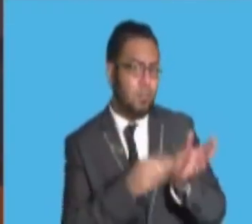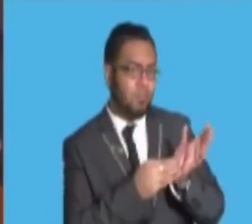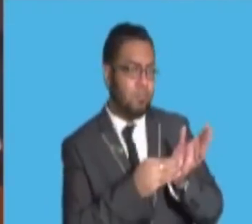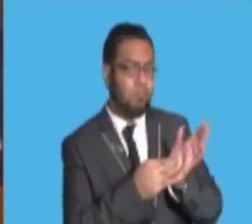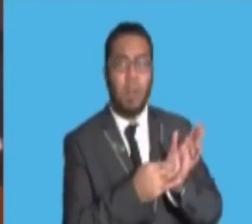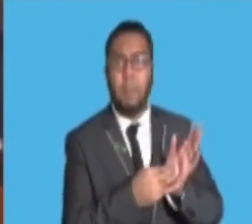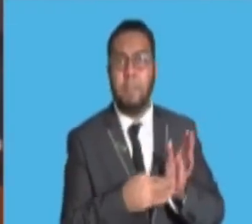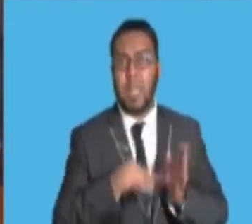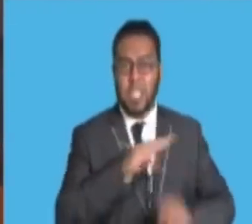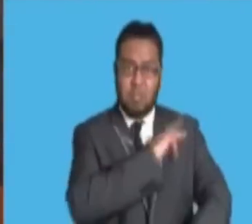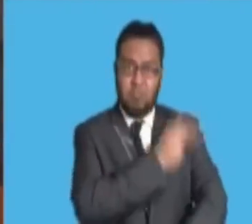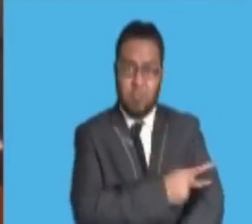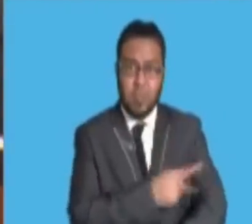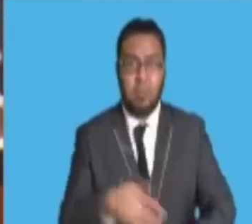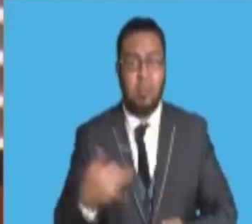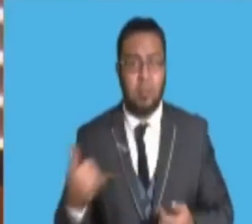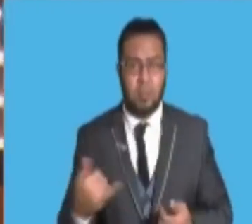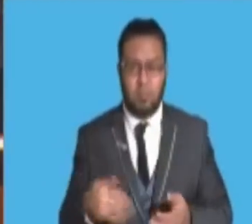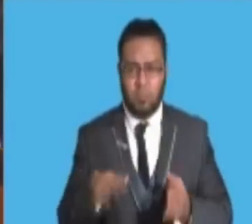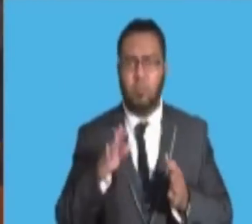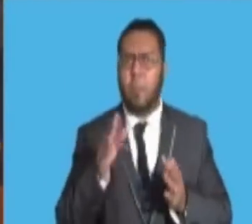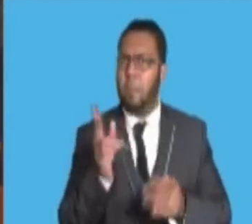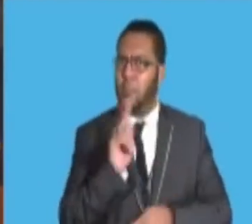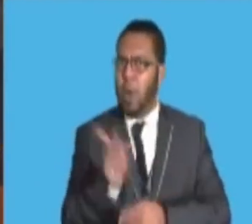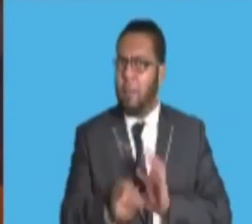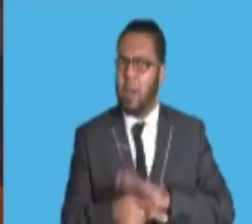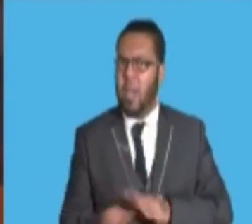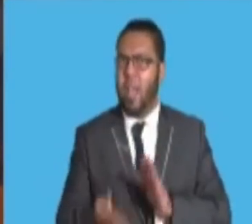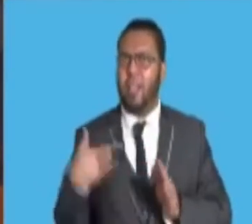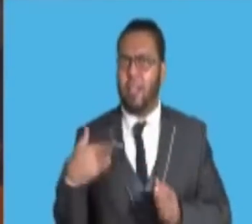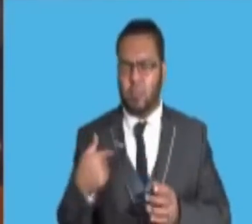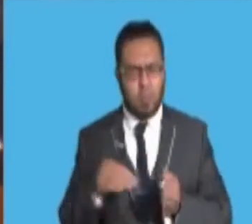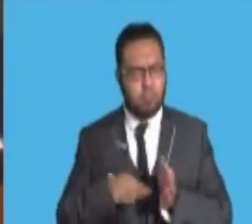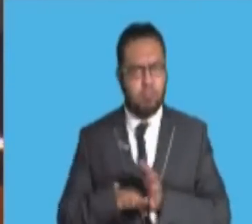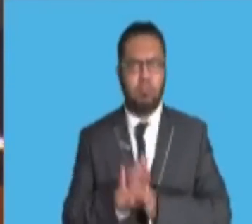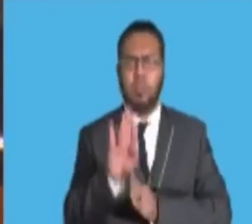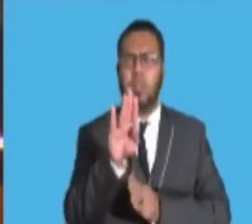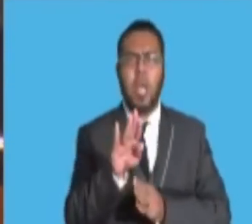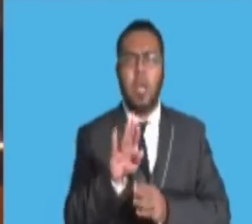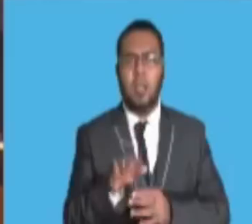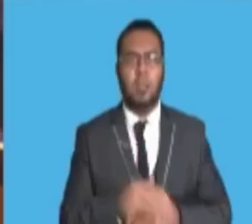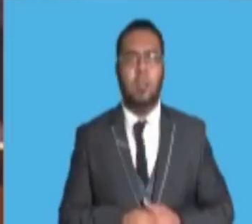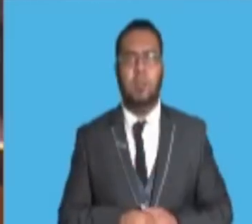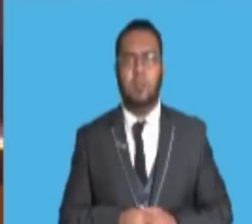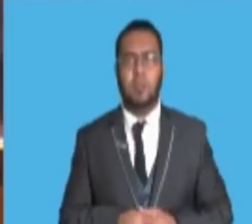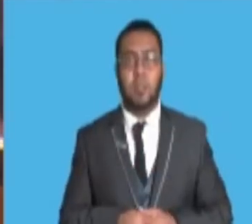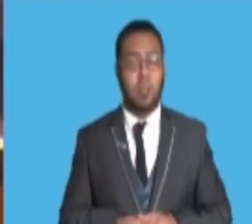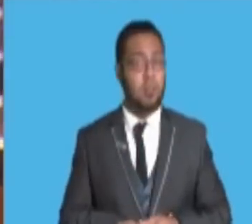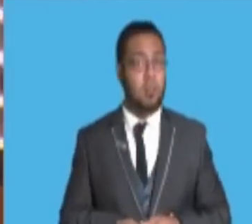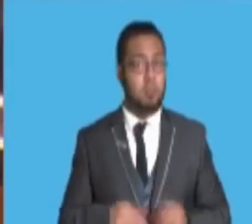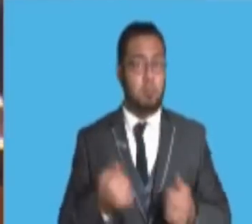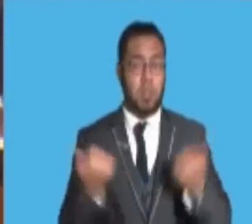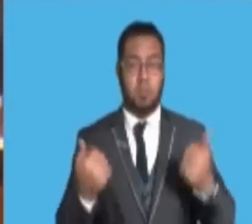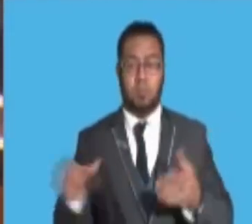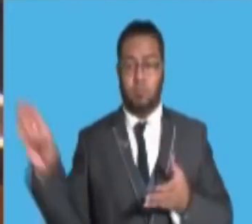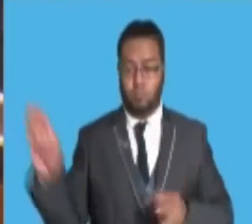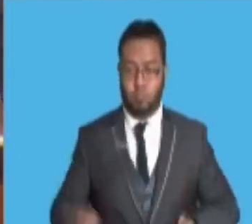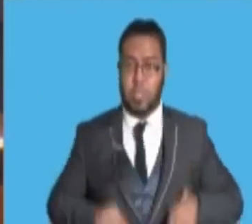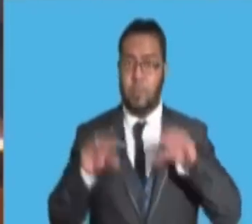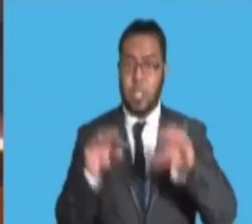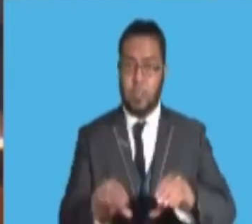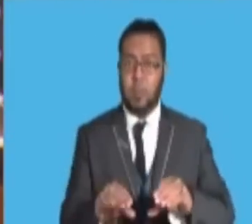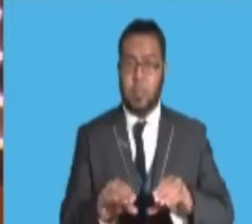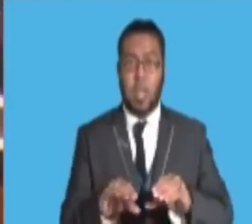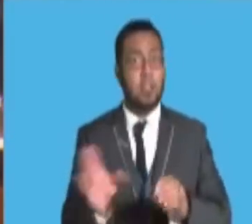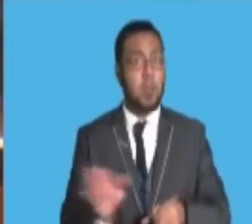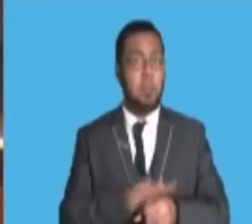declined. Primary health care is well established, with major improvements in secondary health care. Substantial investments